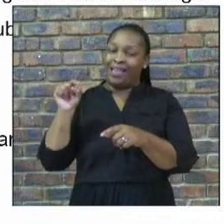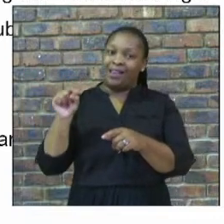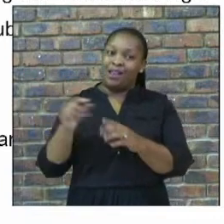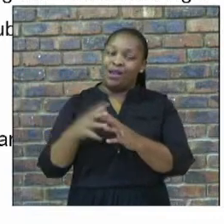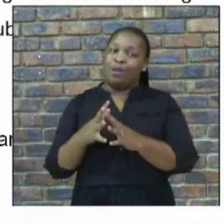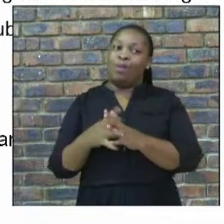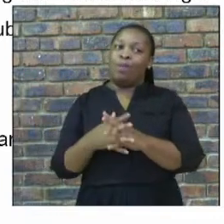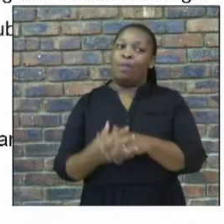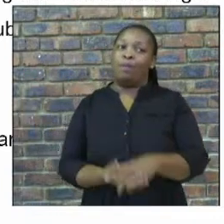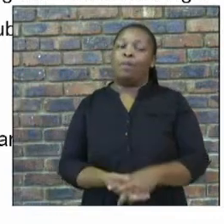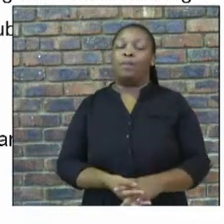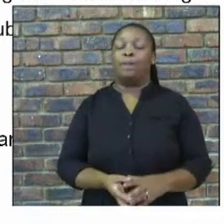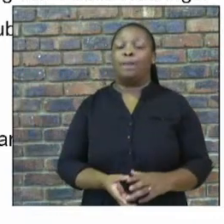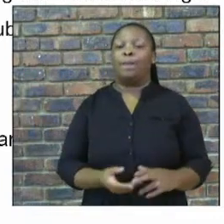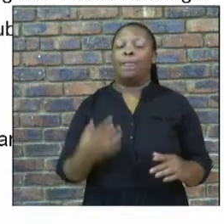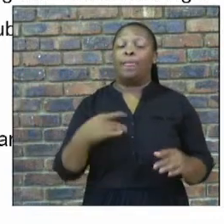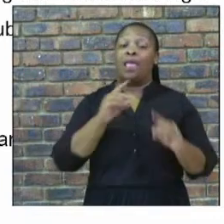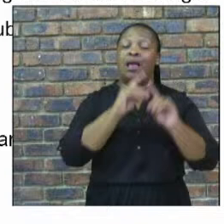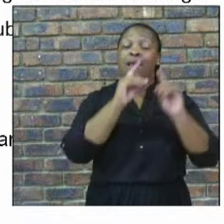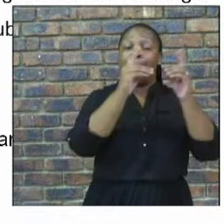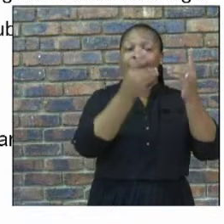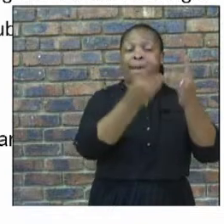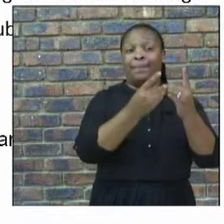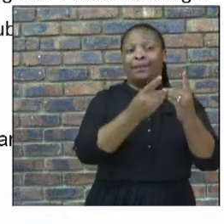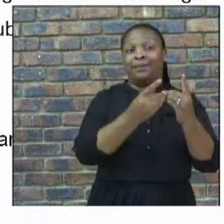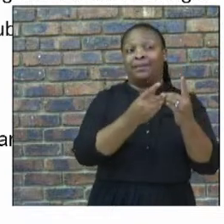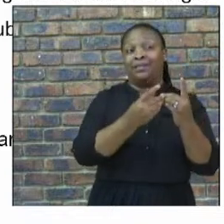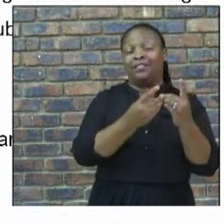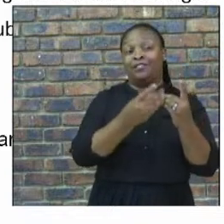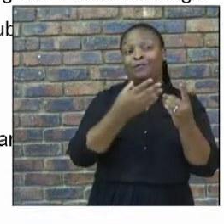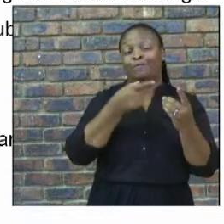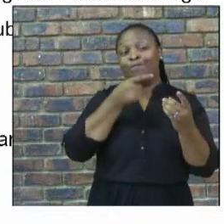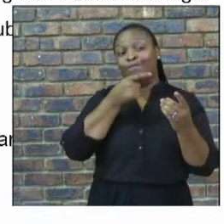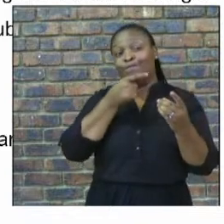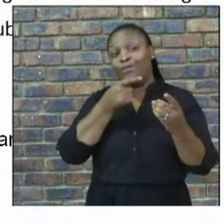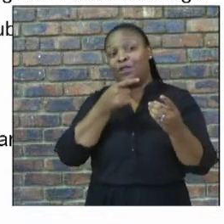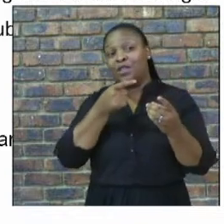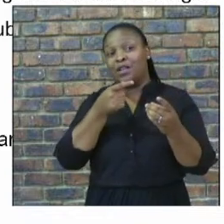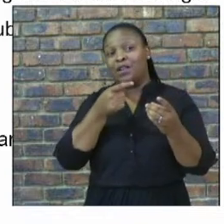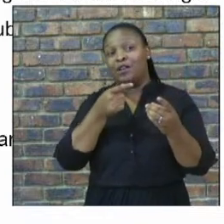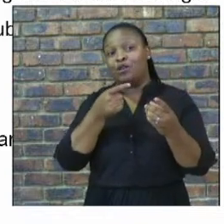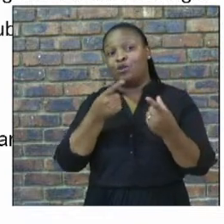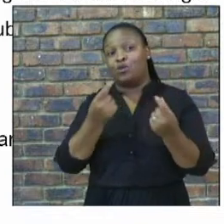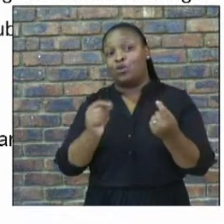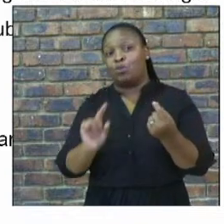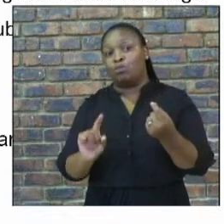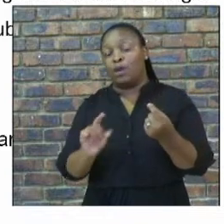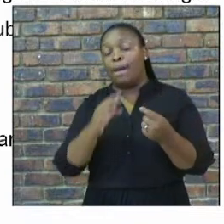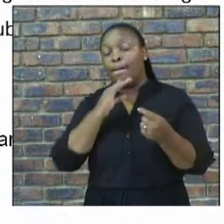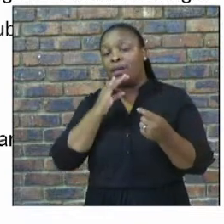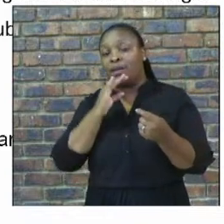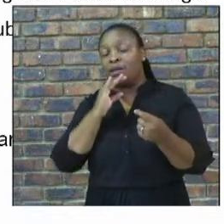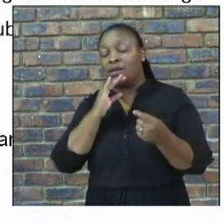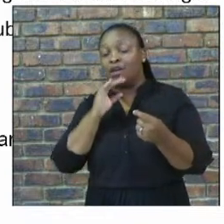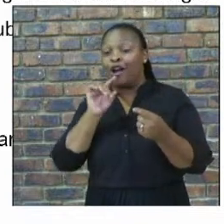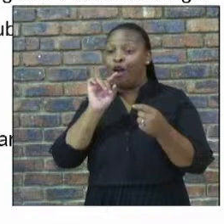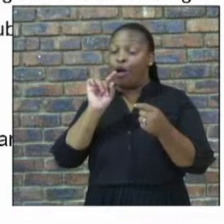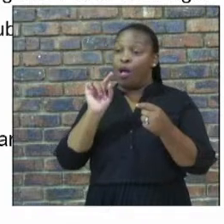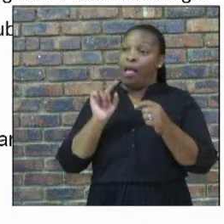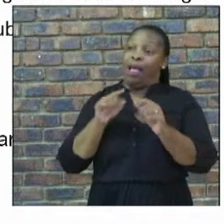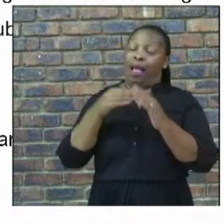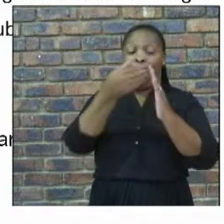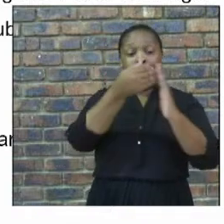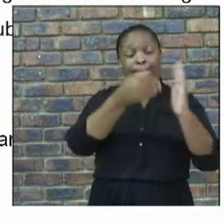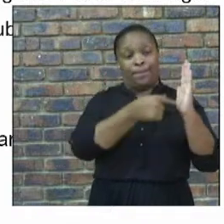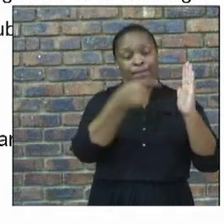positive. The department responded to the comments received during the public hearings. Minimal amendments were made to the bill based